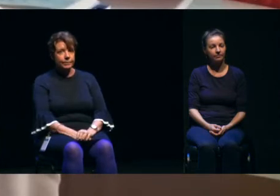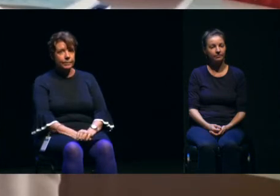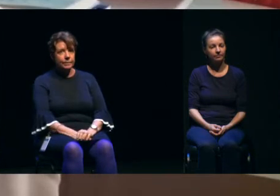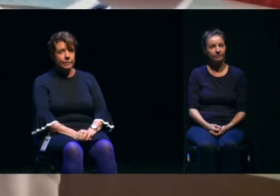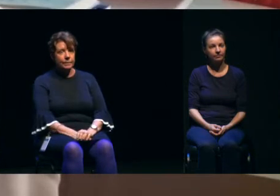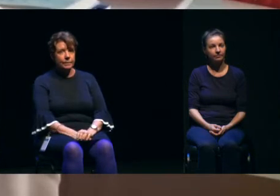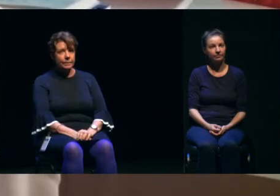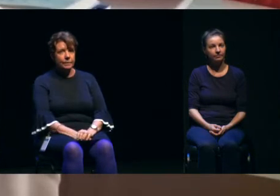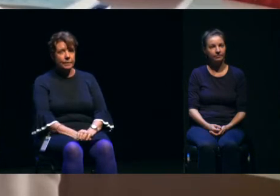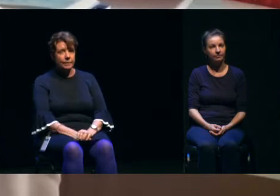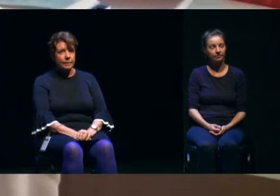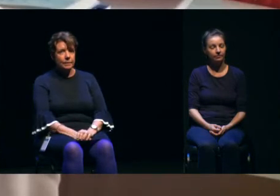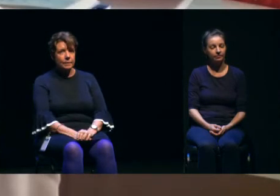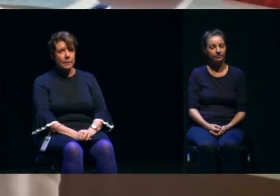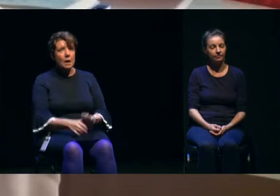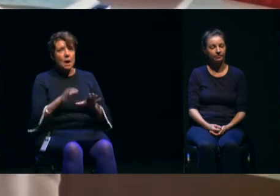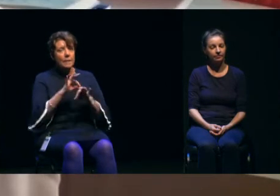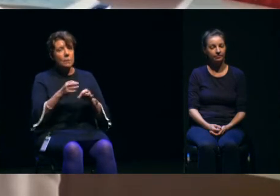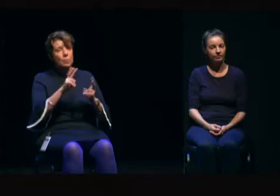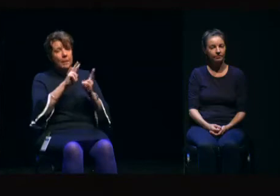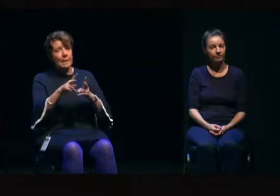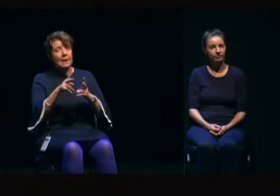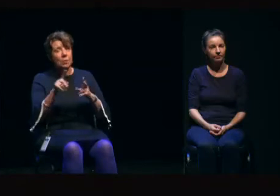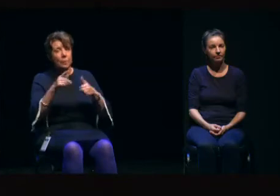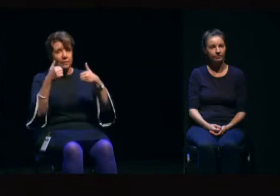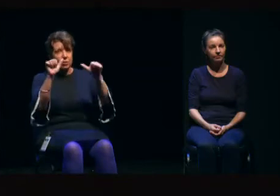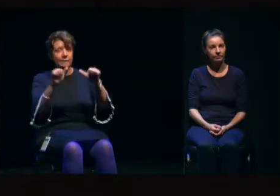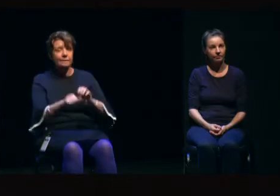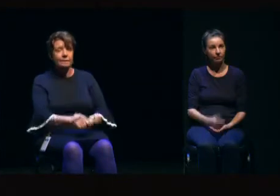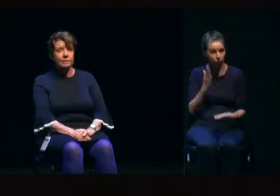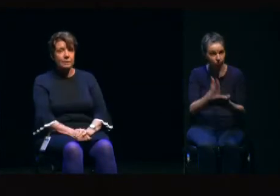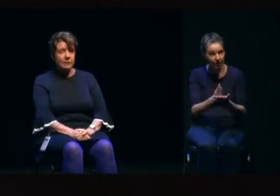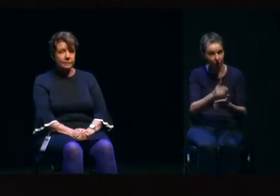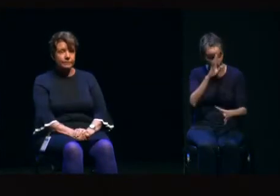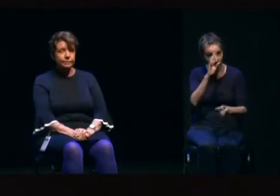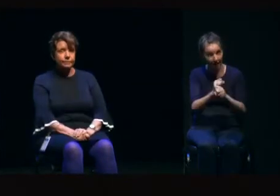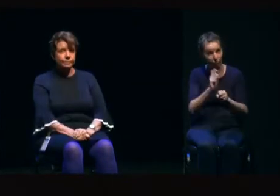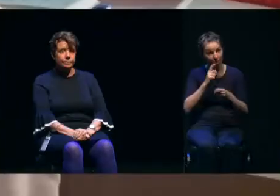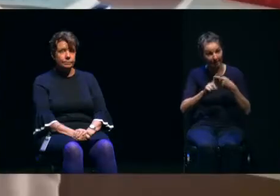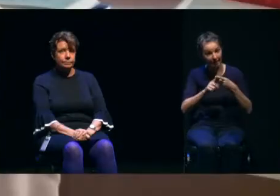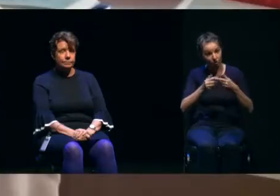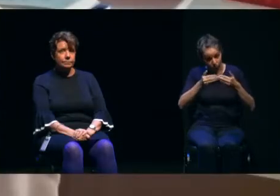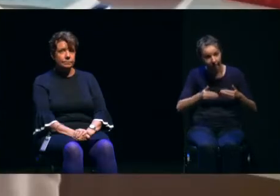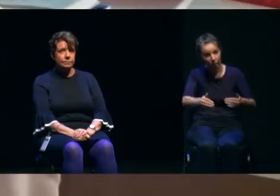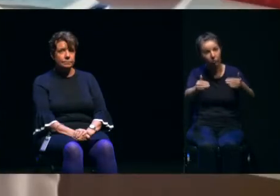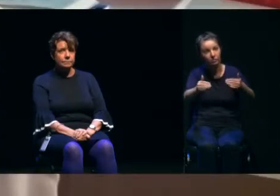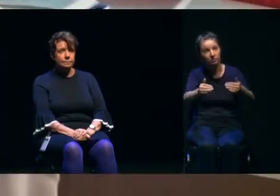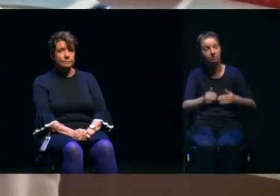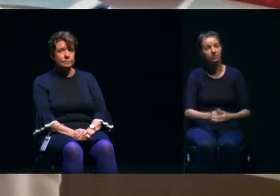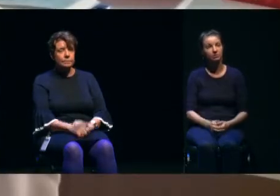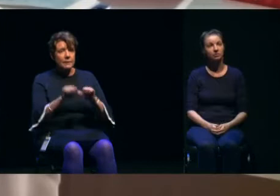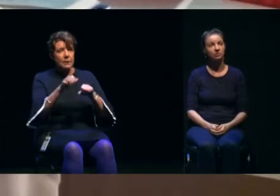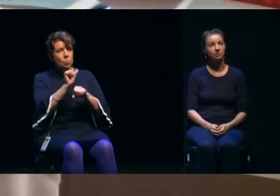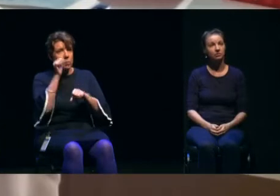we will be back in what we have achieved. Really? You believe that we will keep moving forward? Yes,